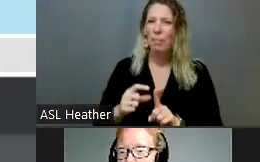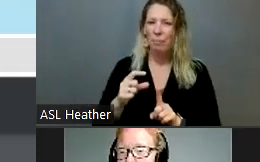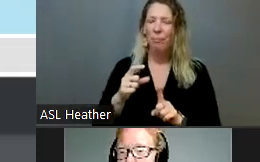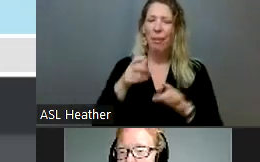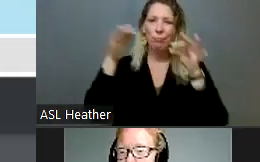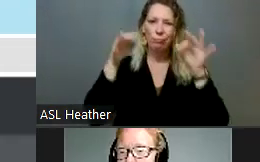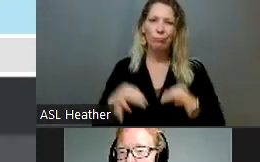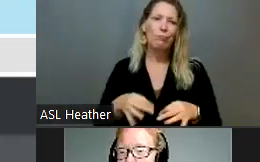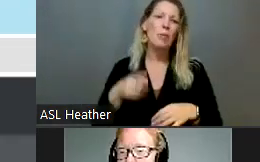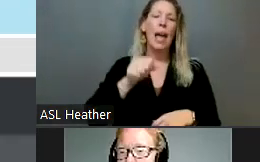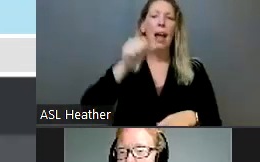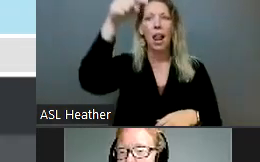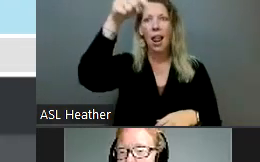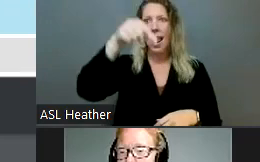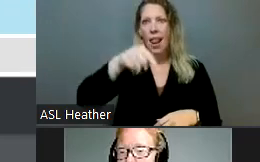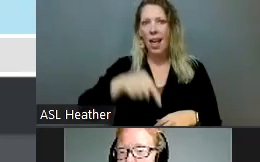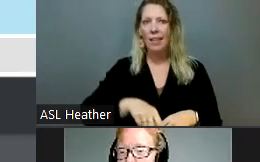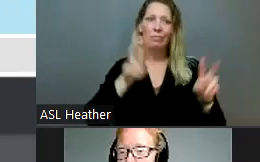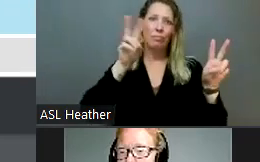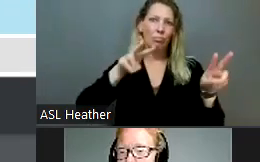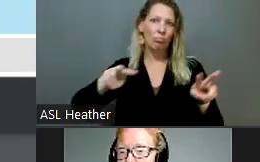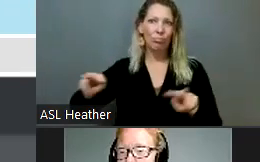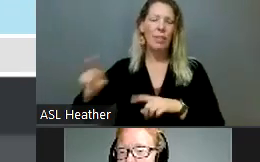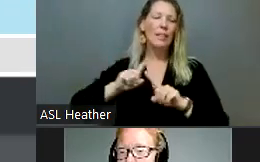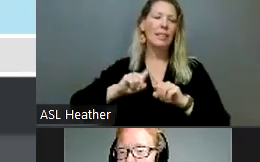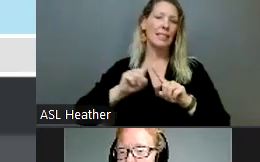So you can scroll through this and look through some